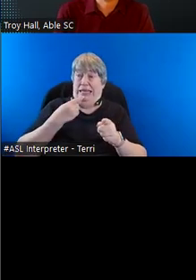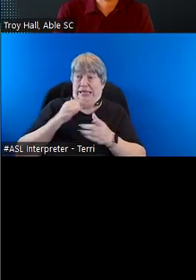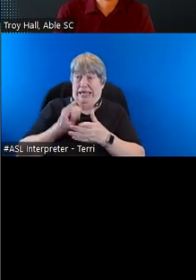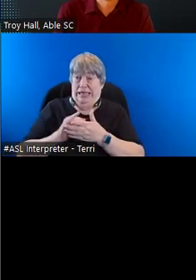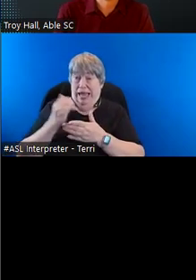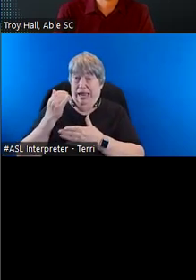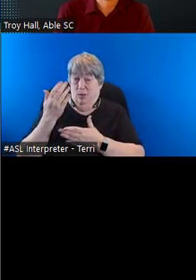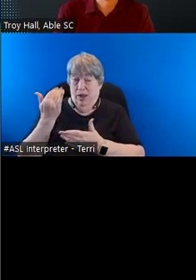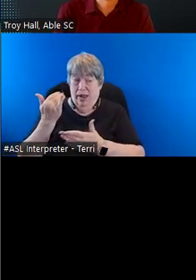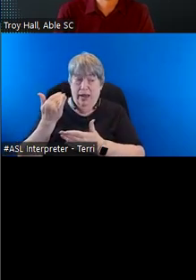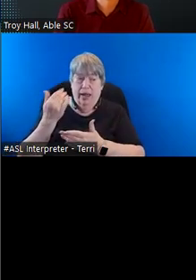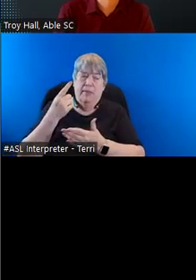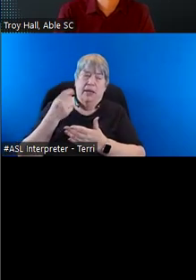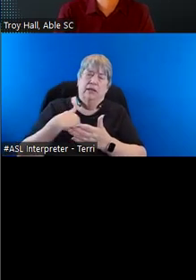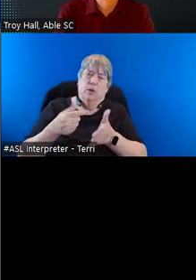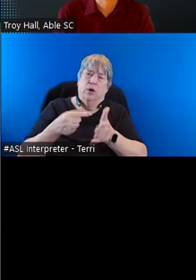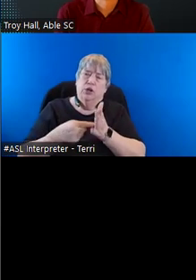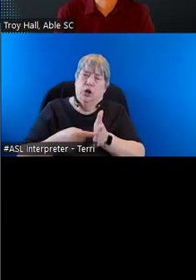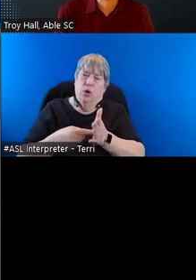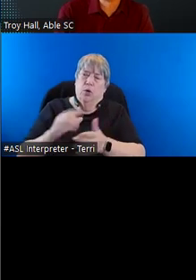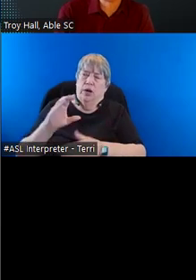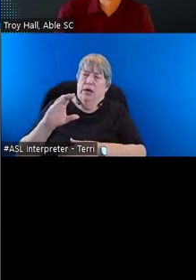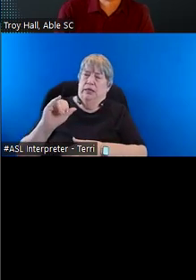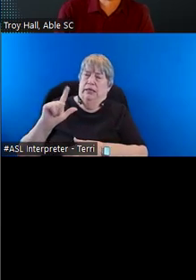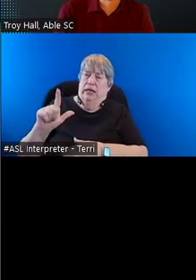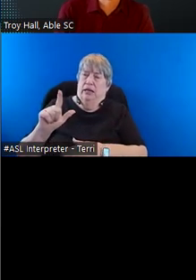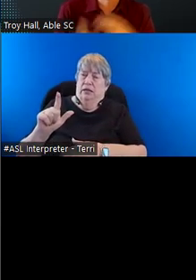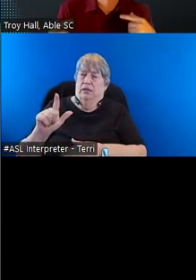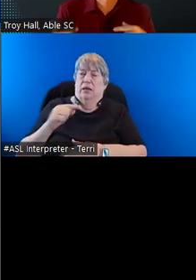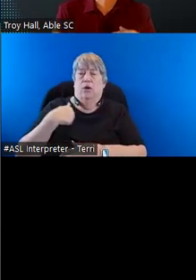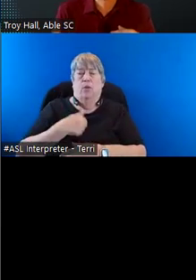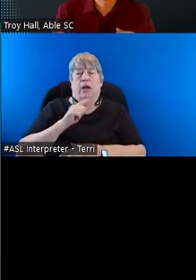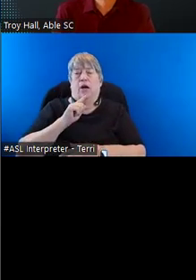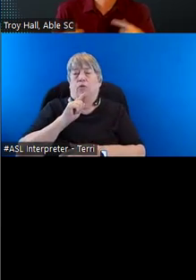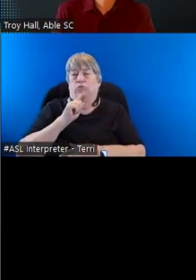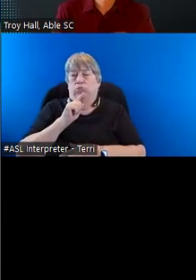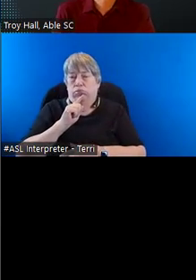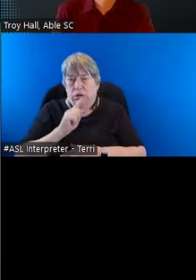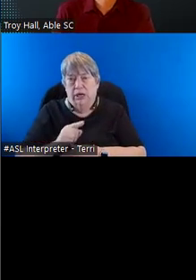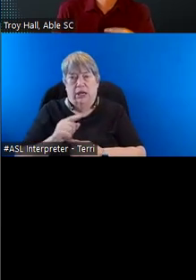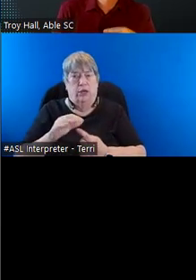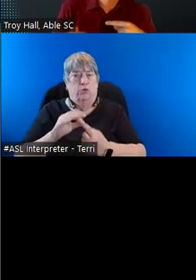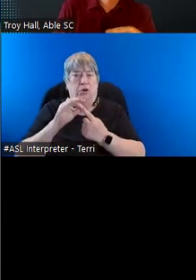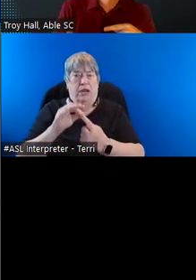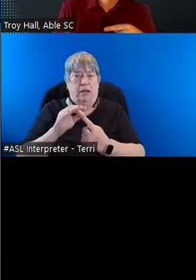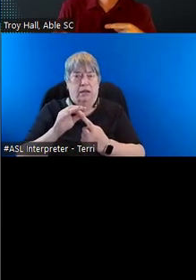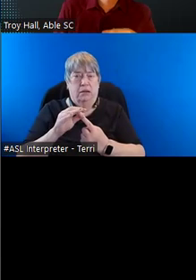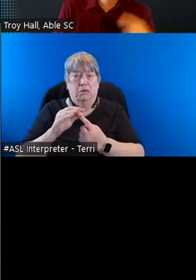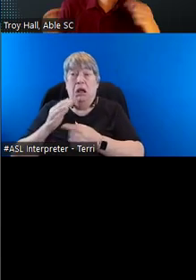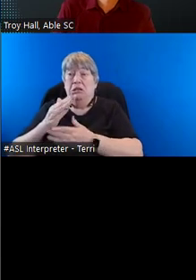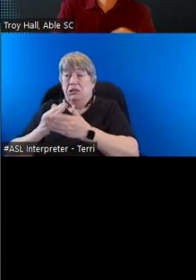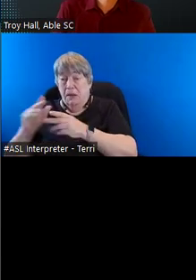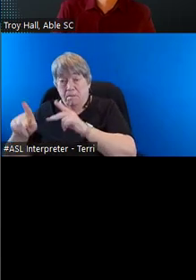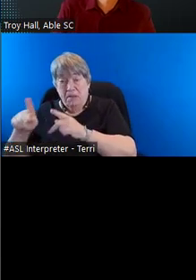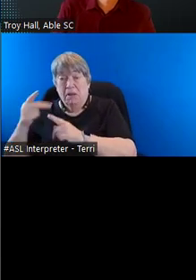SILs are, right? So yeah, we might have a couple of people that really get it, but I don't think anyone gets it and prioritizes